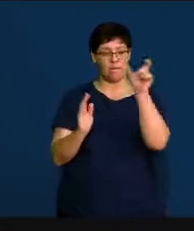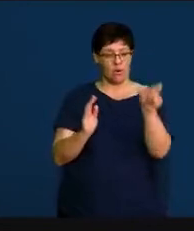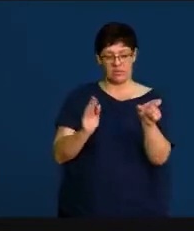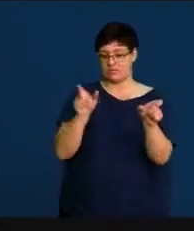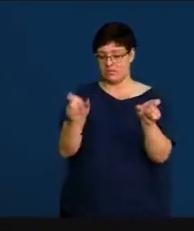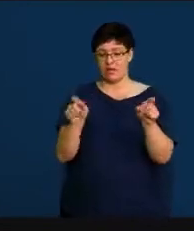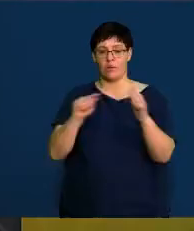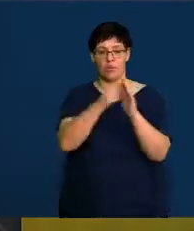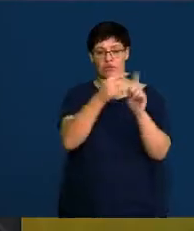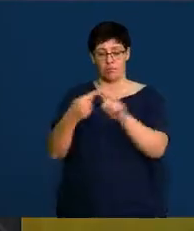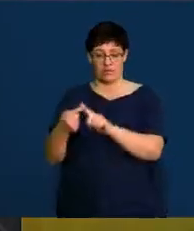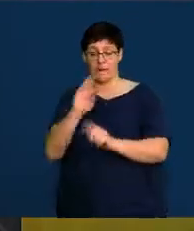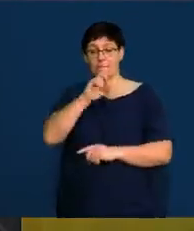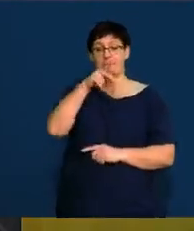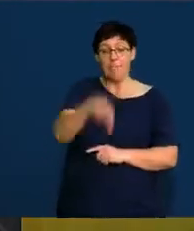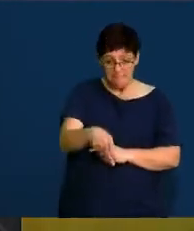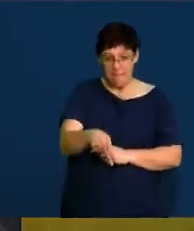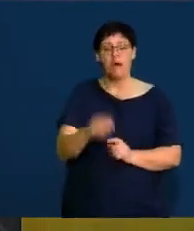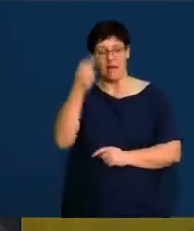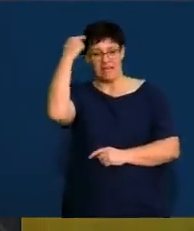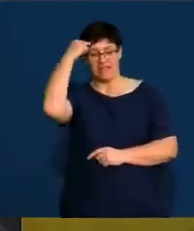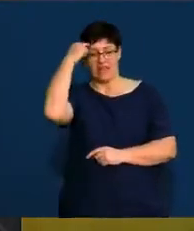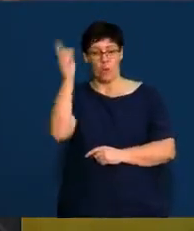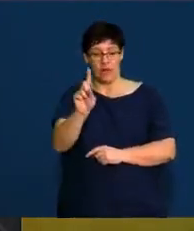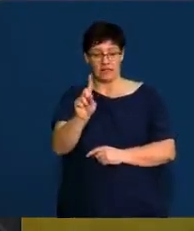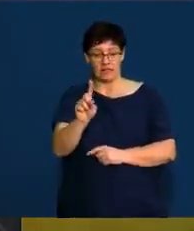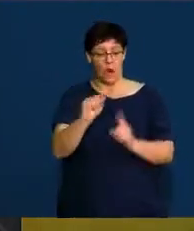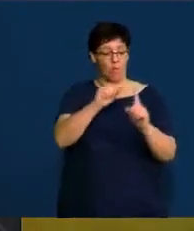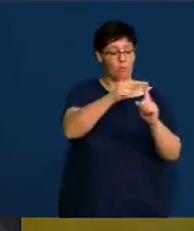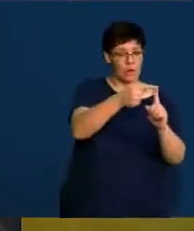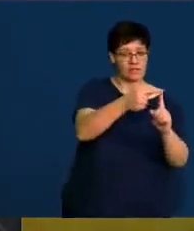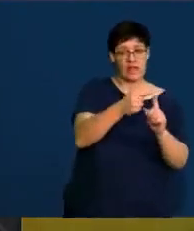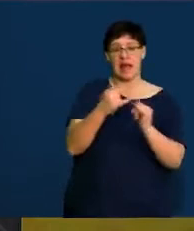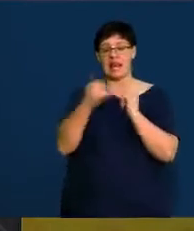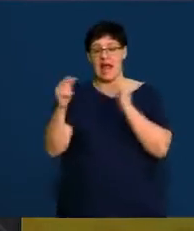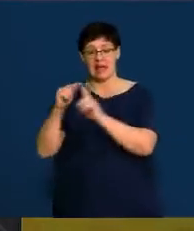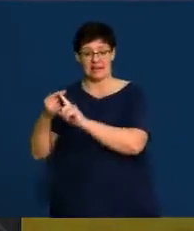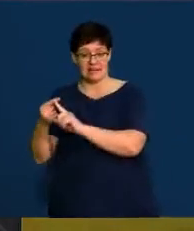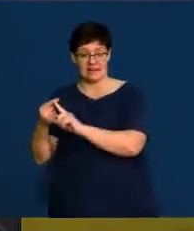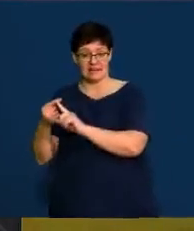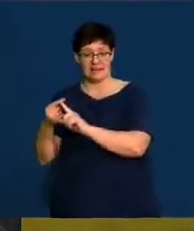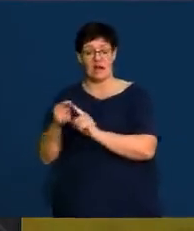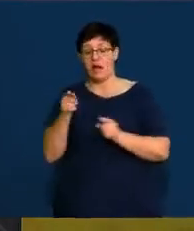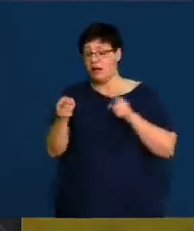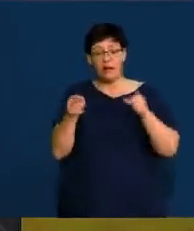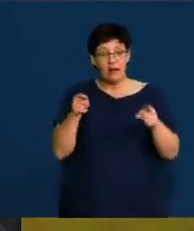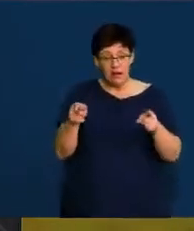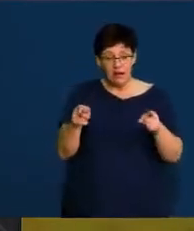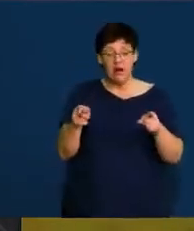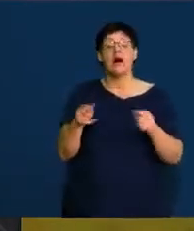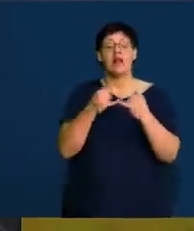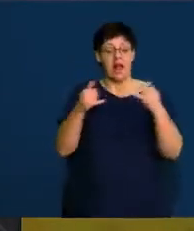points. Now, on a map, you should be thinking about points and lines. Along points and lines, you may